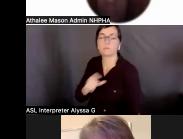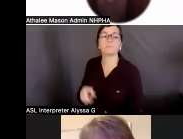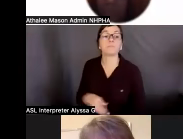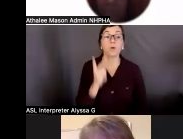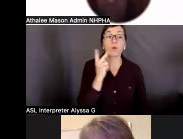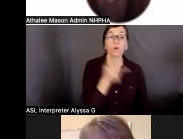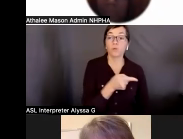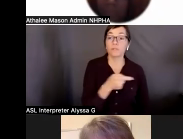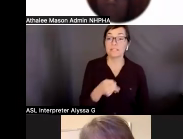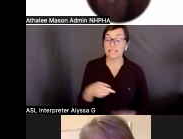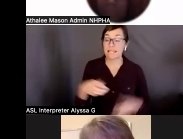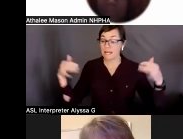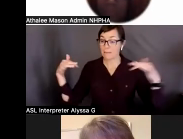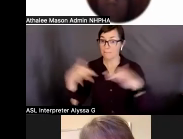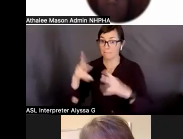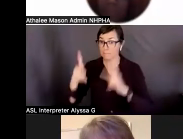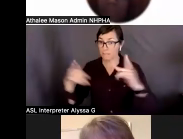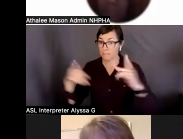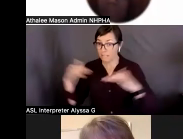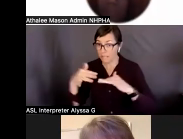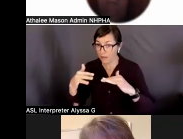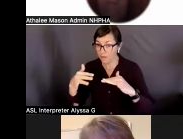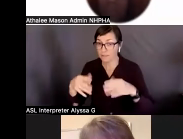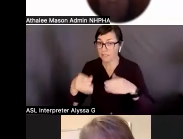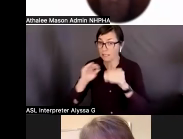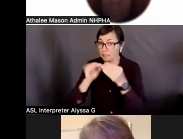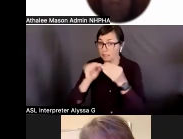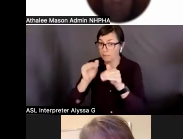prohibition on gathering sizes, closures of non-essential businesses, face covering requirements, and these emergency orders were